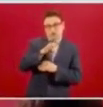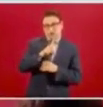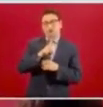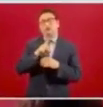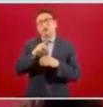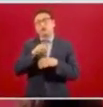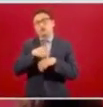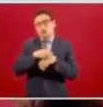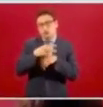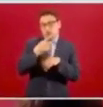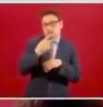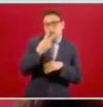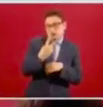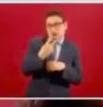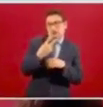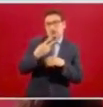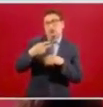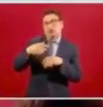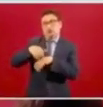epidemic.